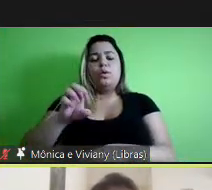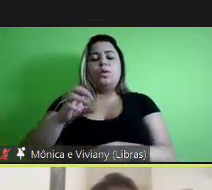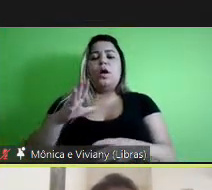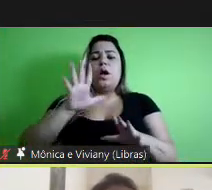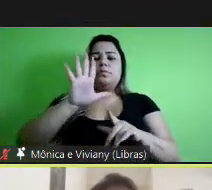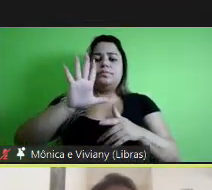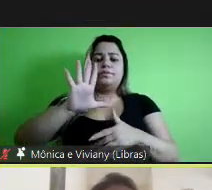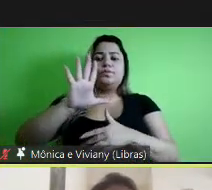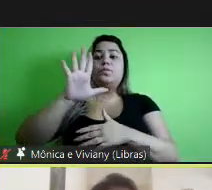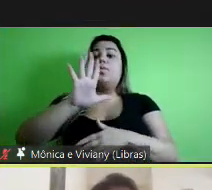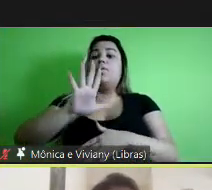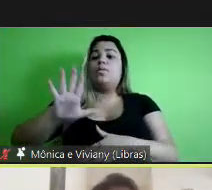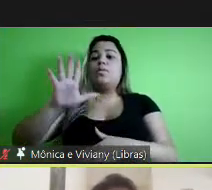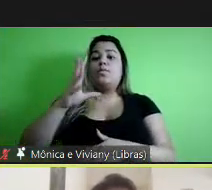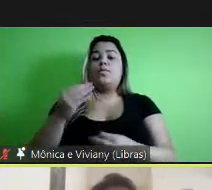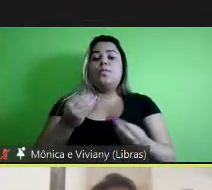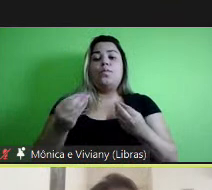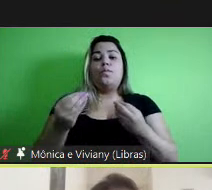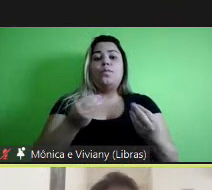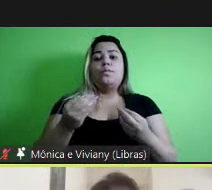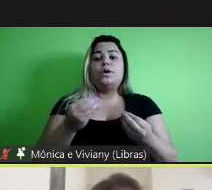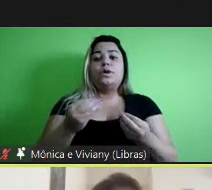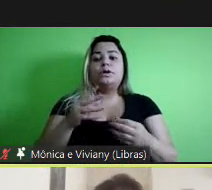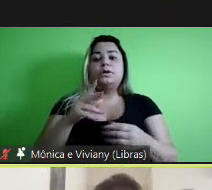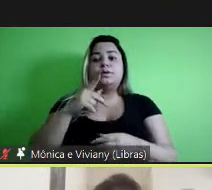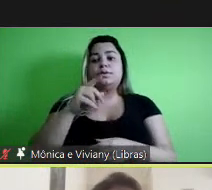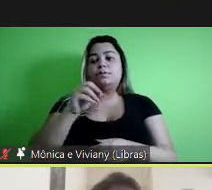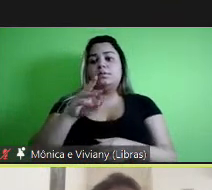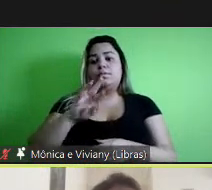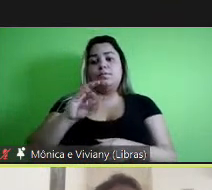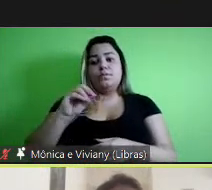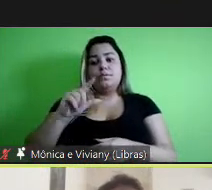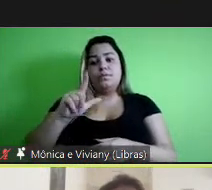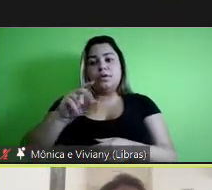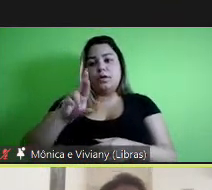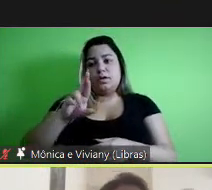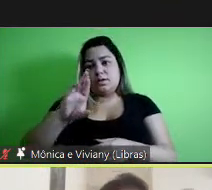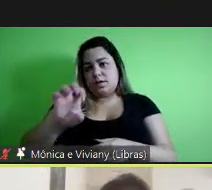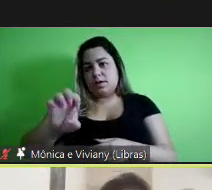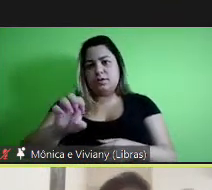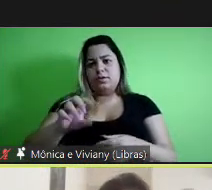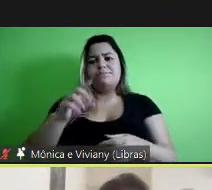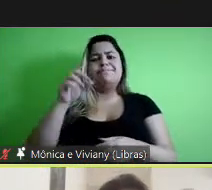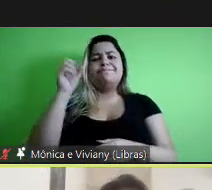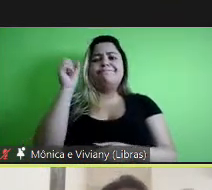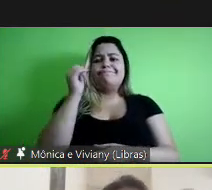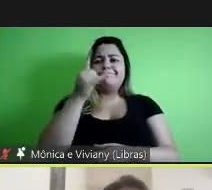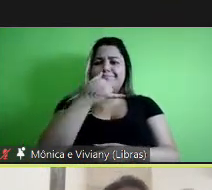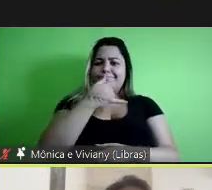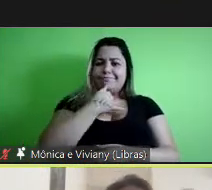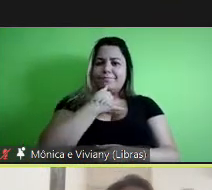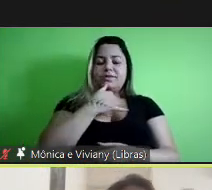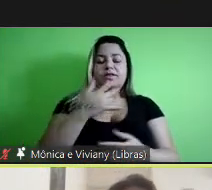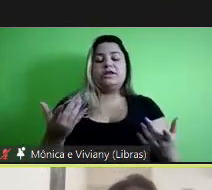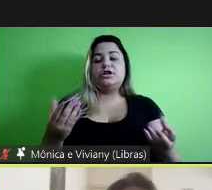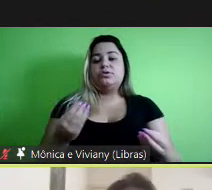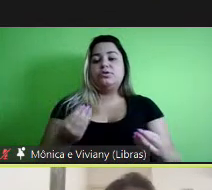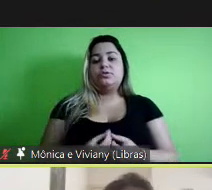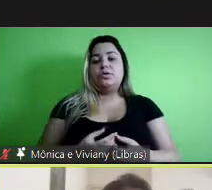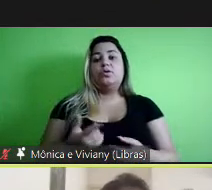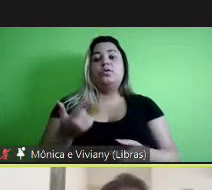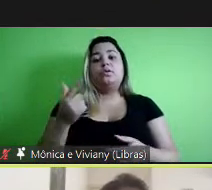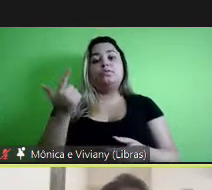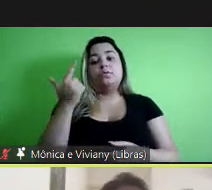America. How are we still thinking about to open a carbon mine in Porto Alegre or another region? That is